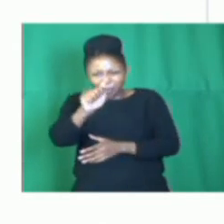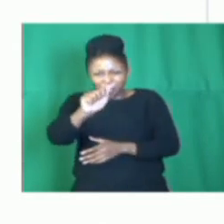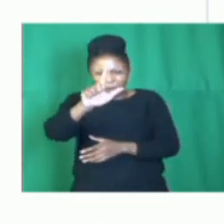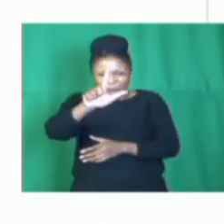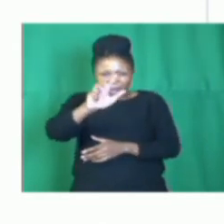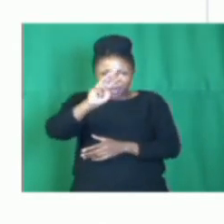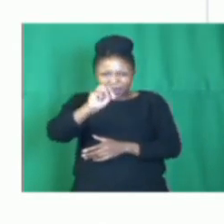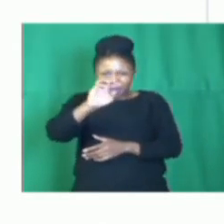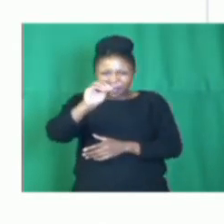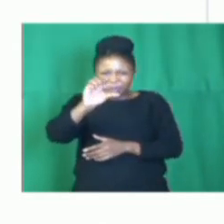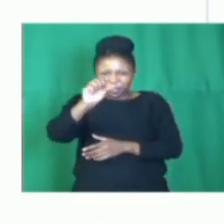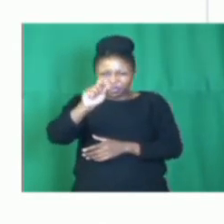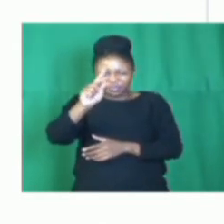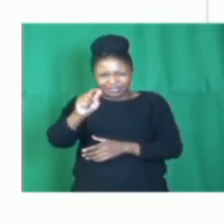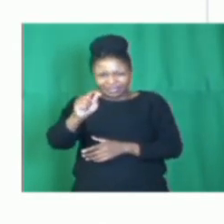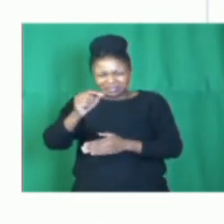nearly,